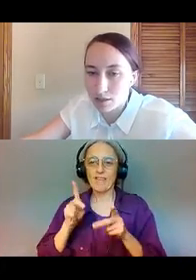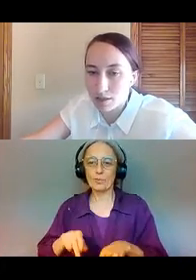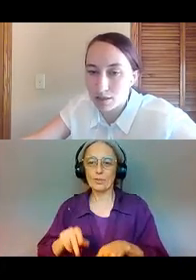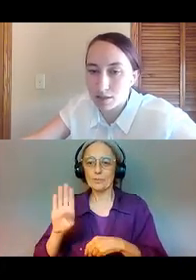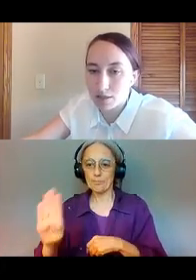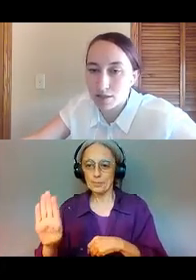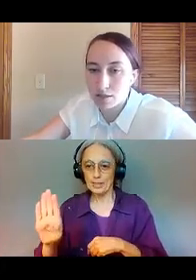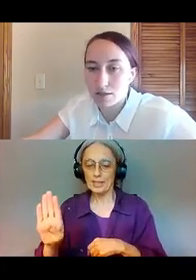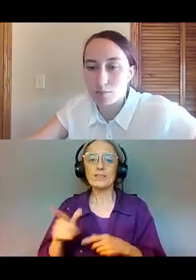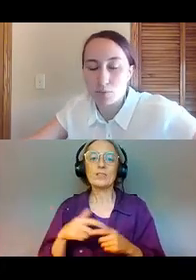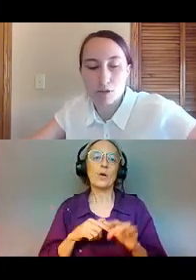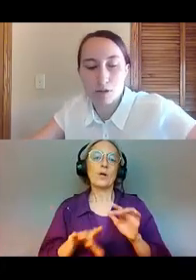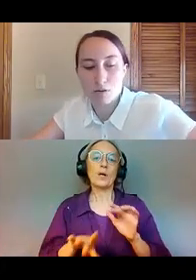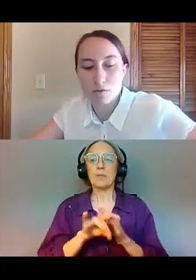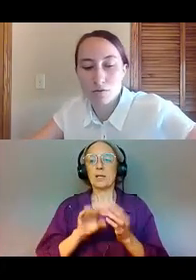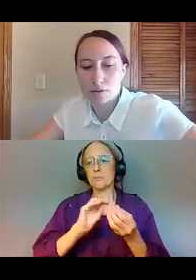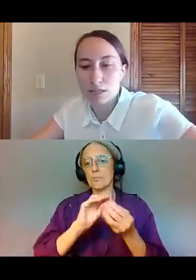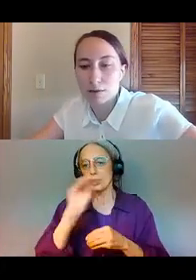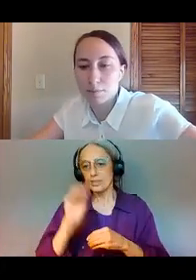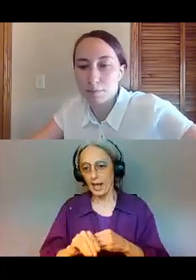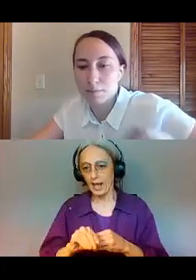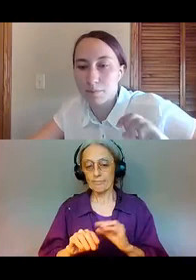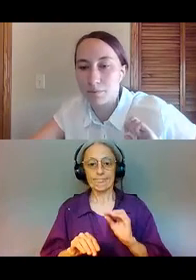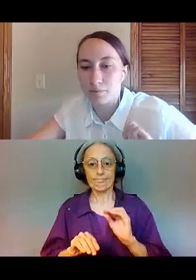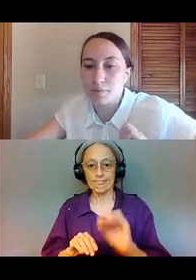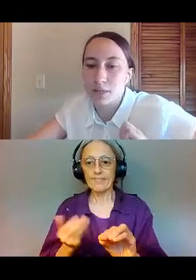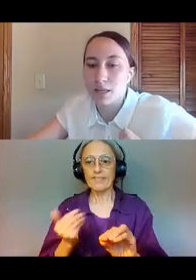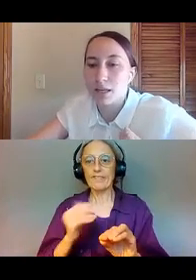option and put in 15.